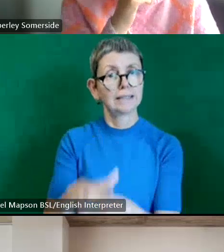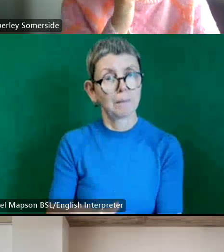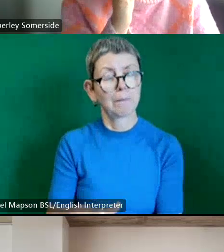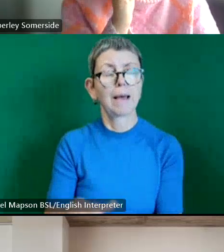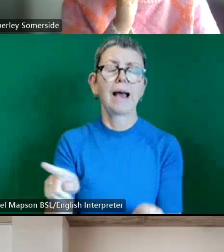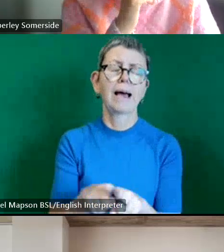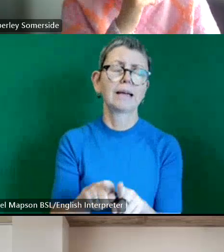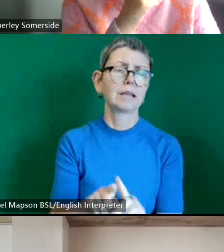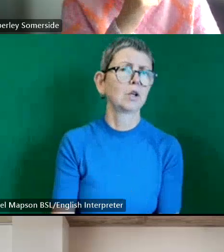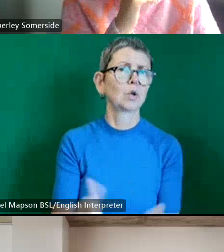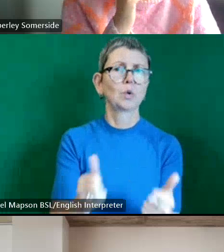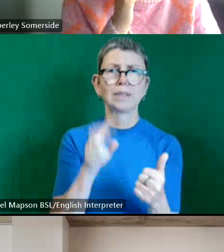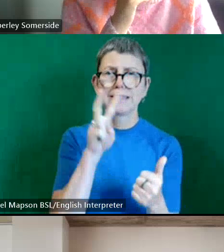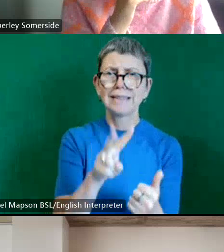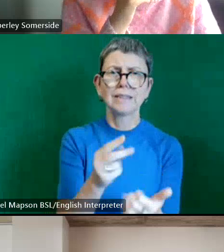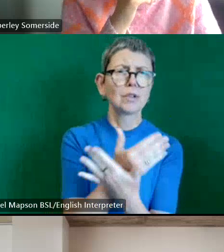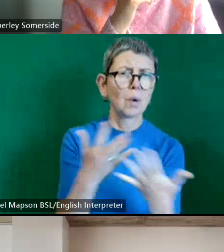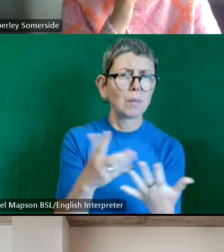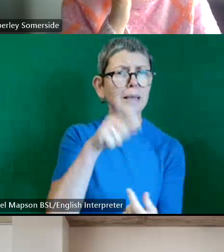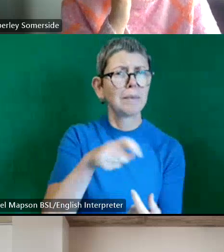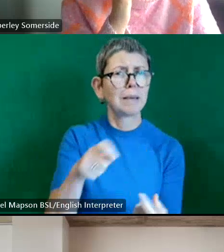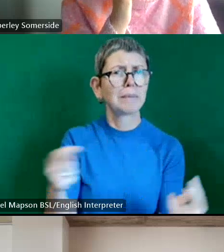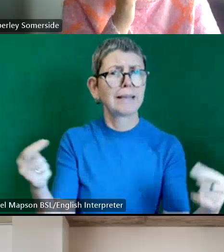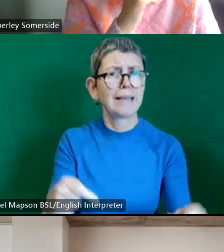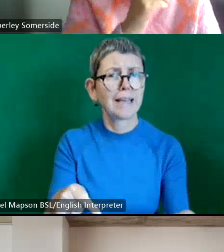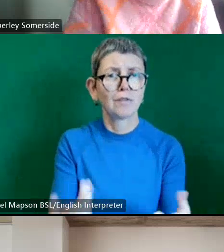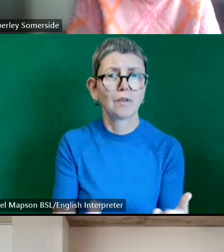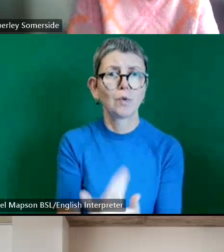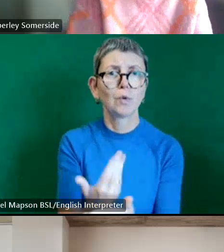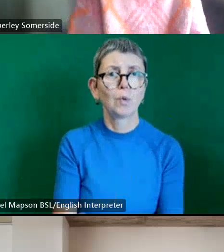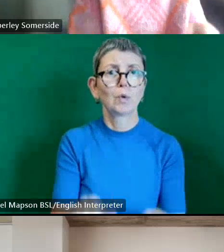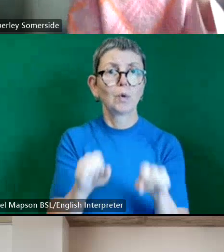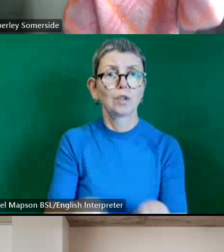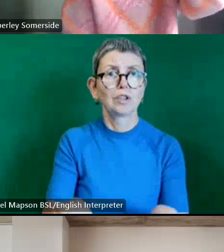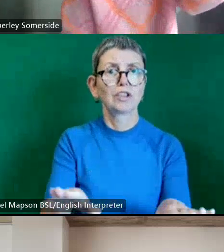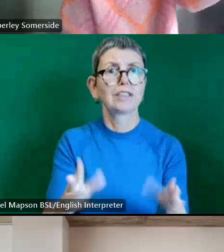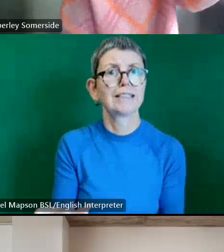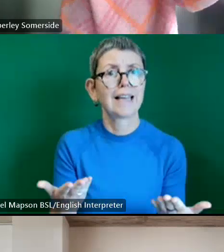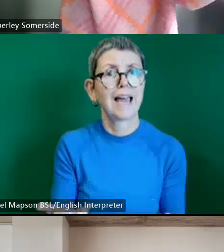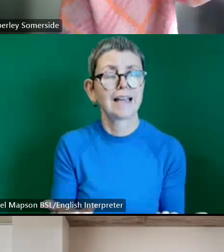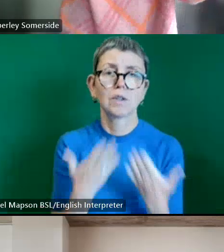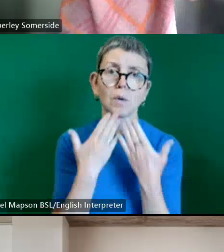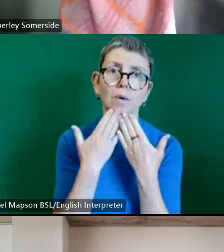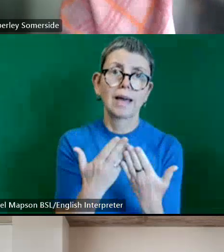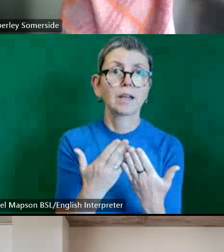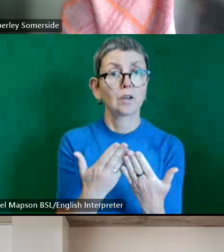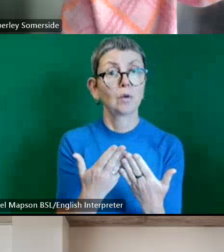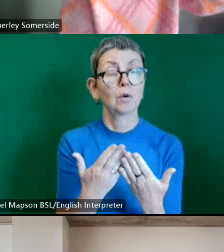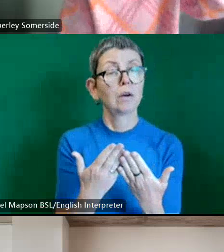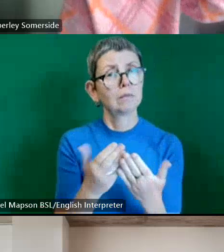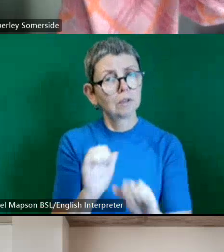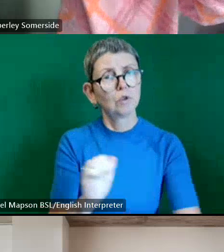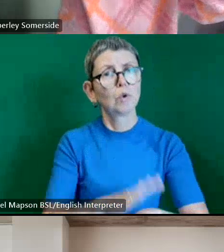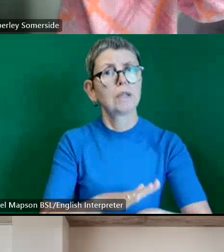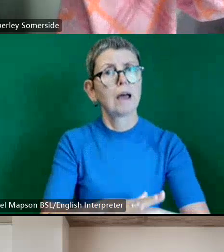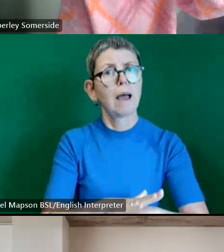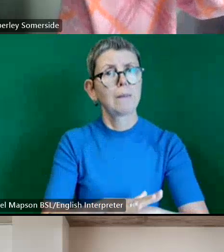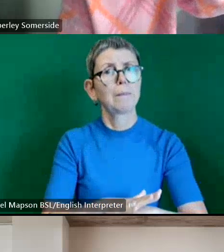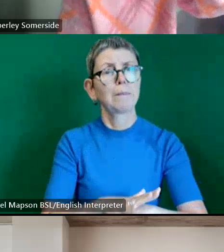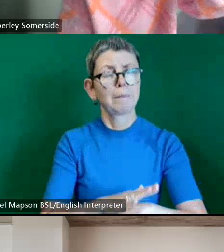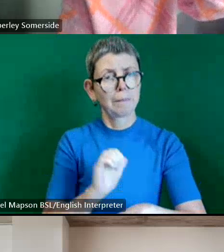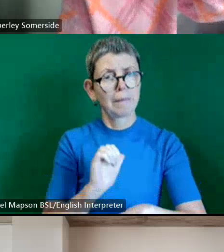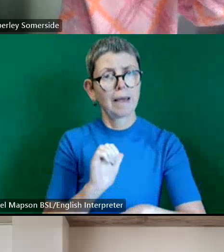to see so many people here for the relaunch today. And thanks to each and every one of you for making time, and